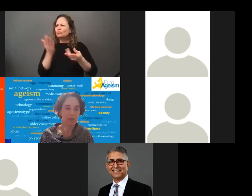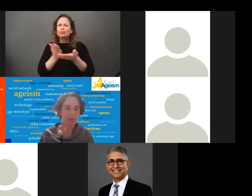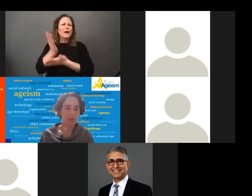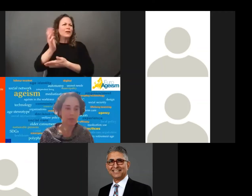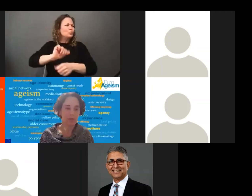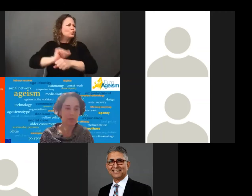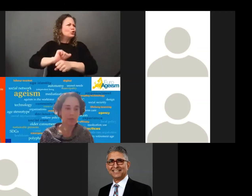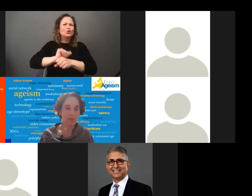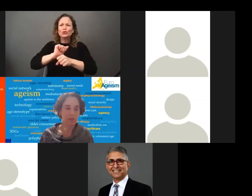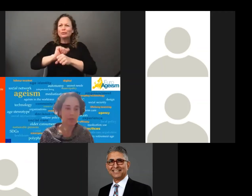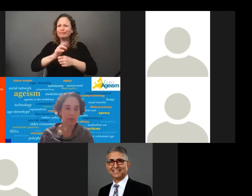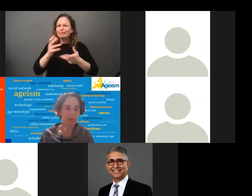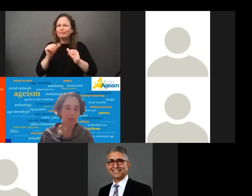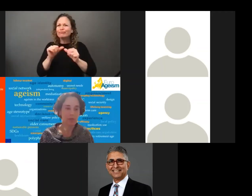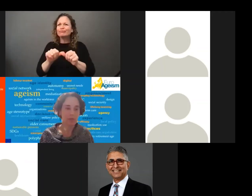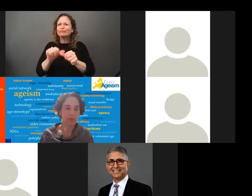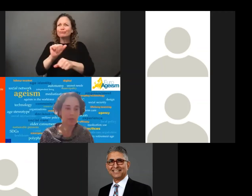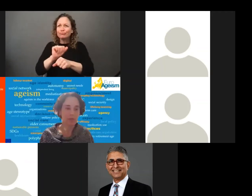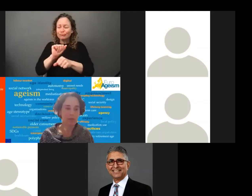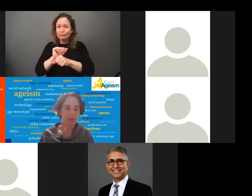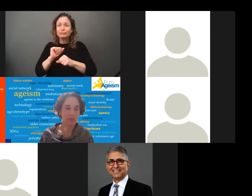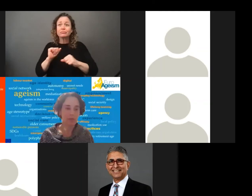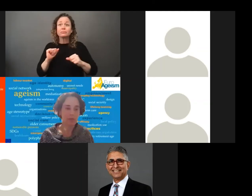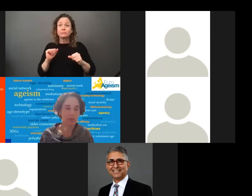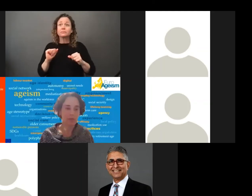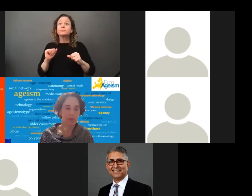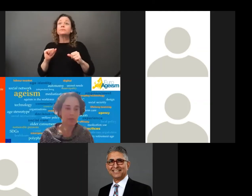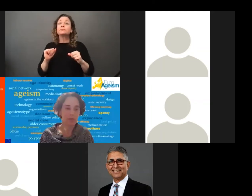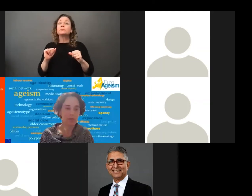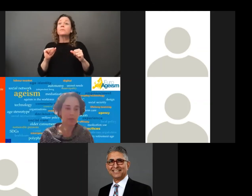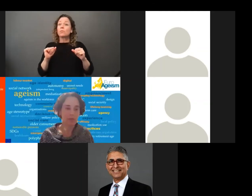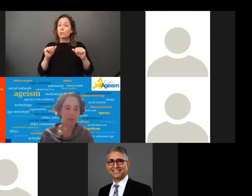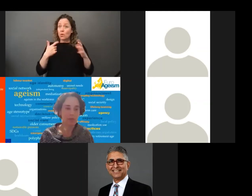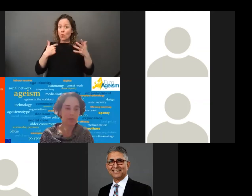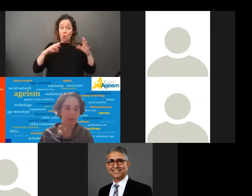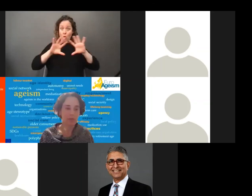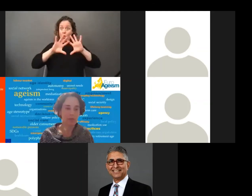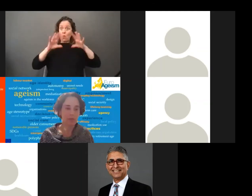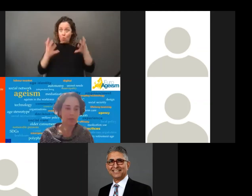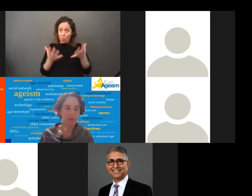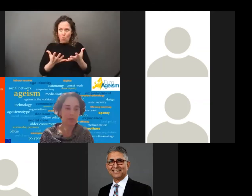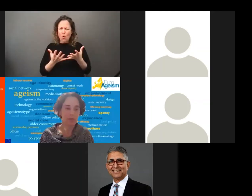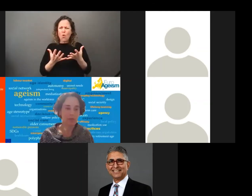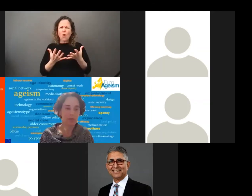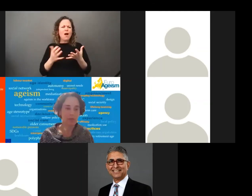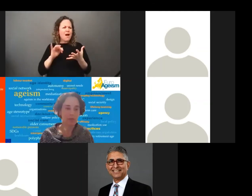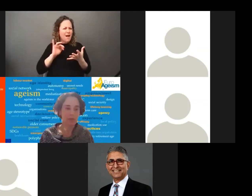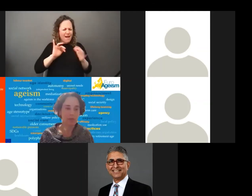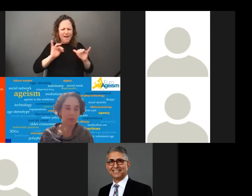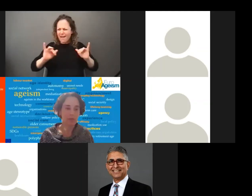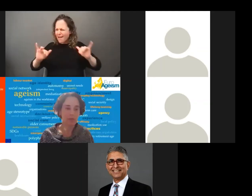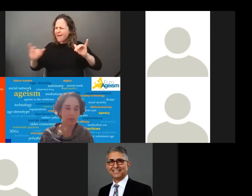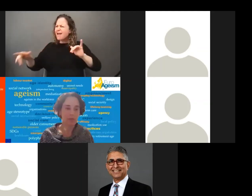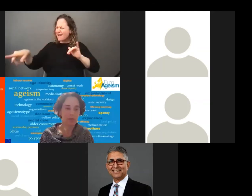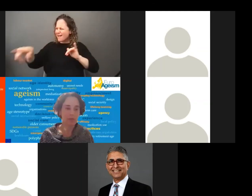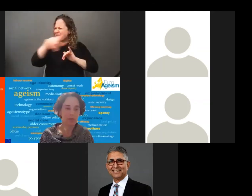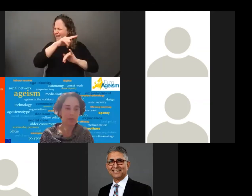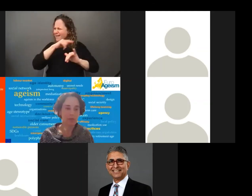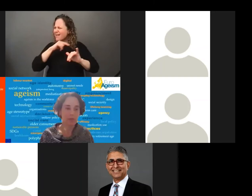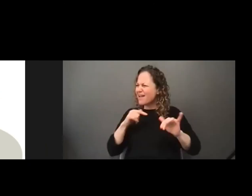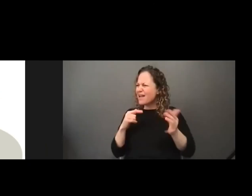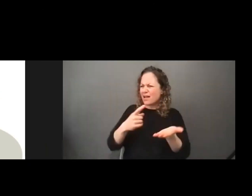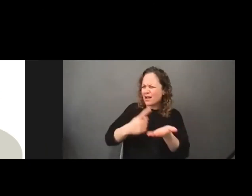together, statements are gathered globally, and we share, like, from different countries, what are the key issues relative to the